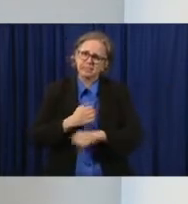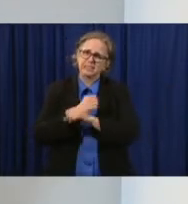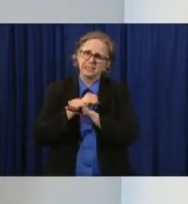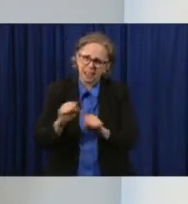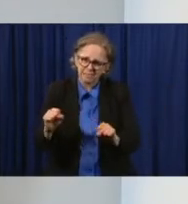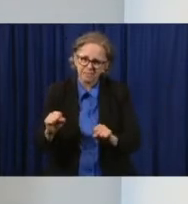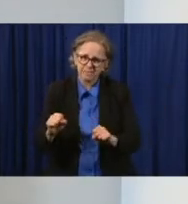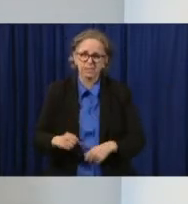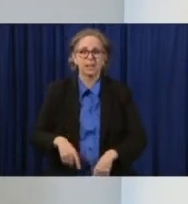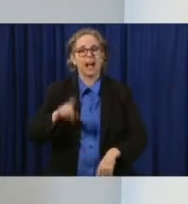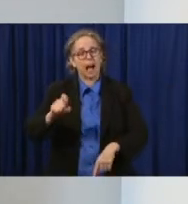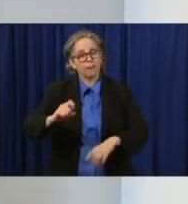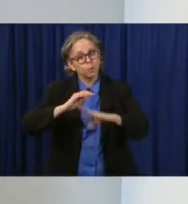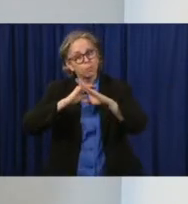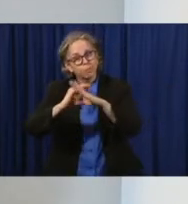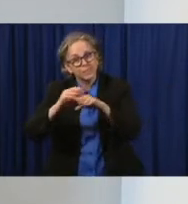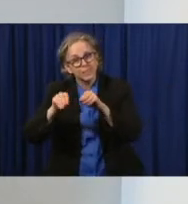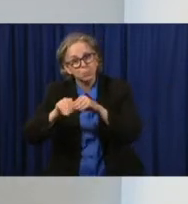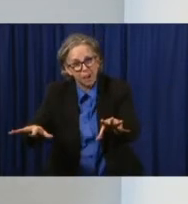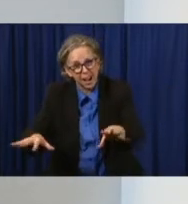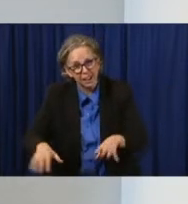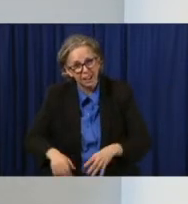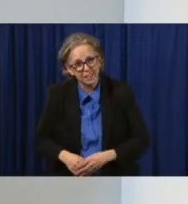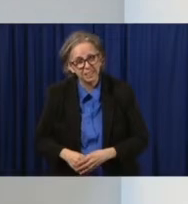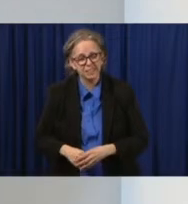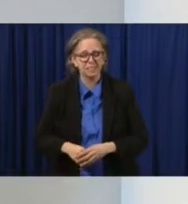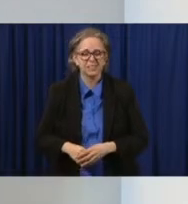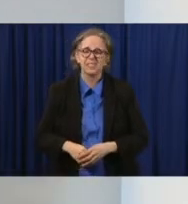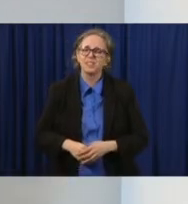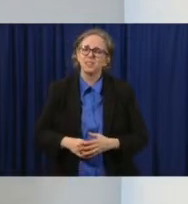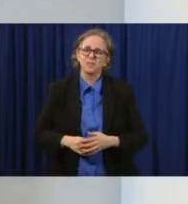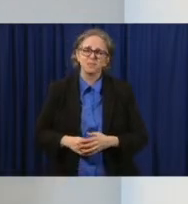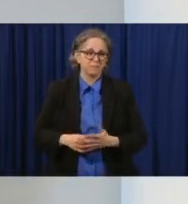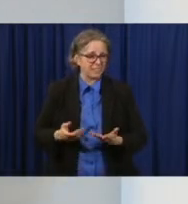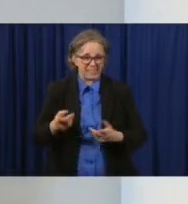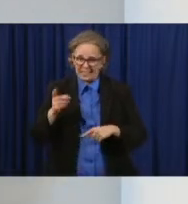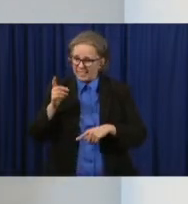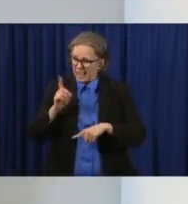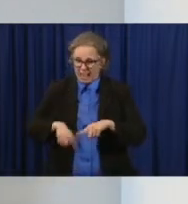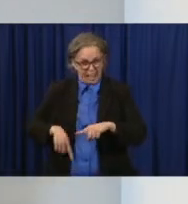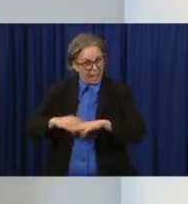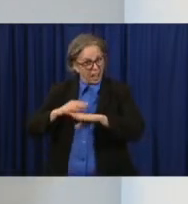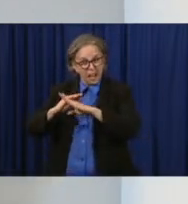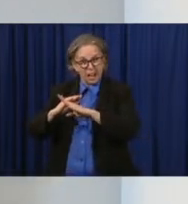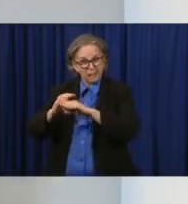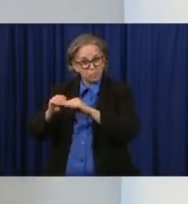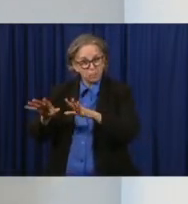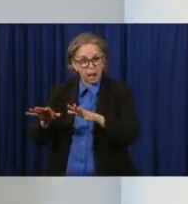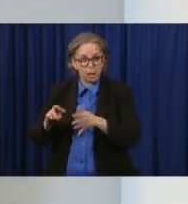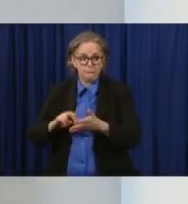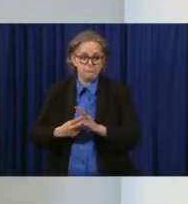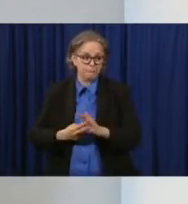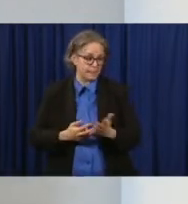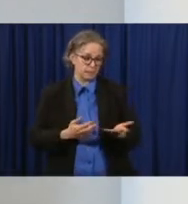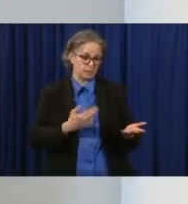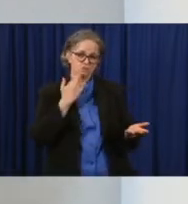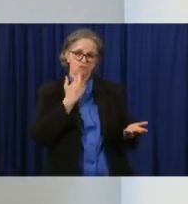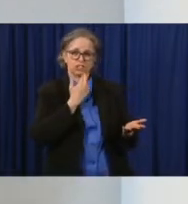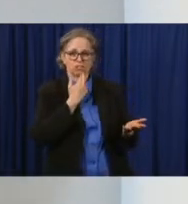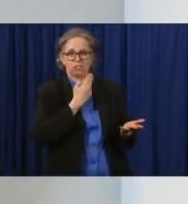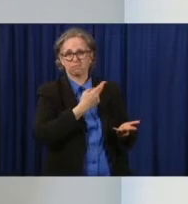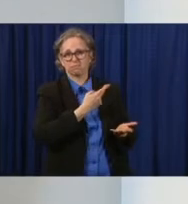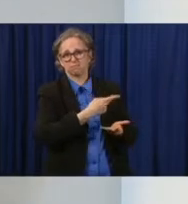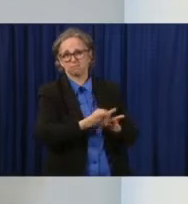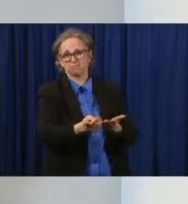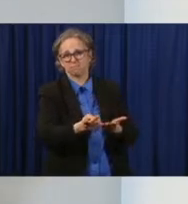so that we can get the economy moving again, we can build confidence and keep people healthy. Second item that I'd like to discuss